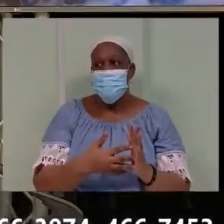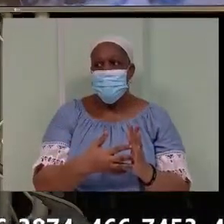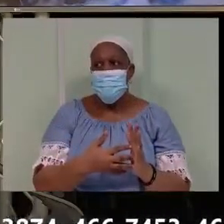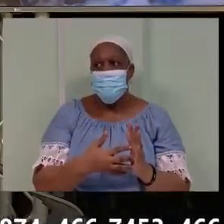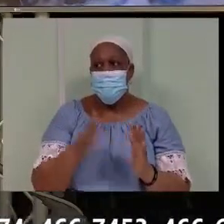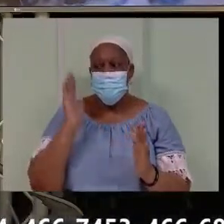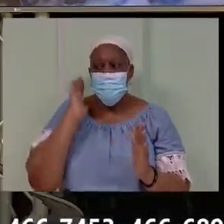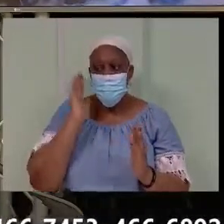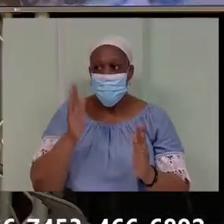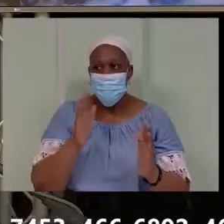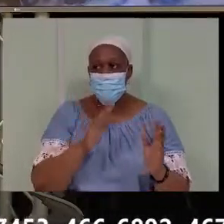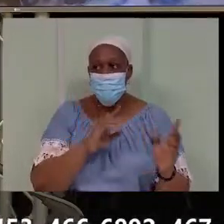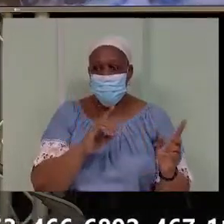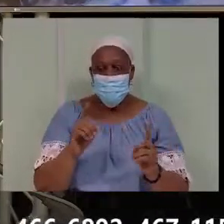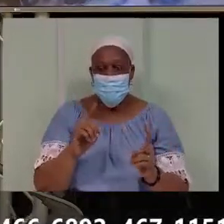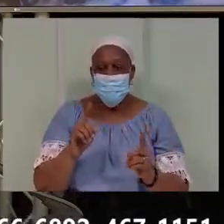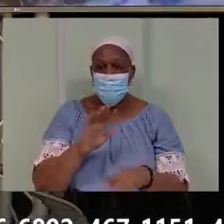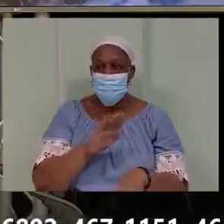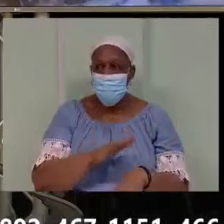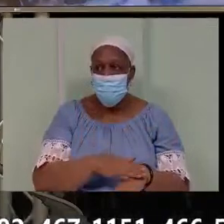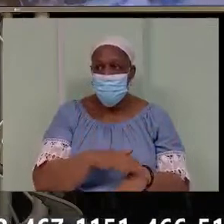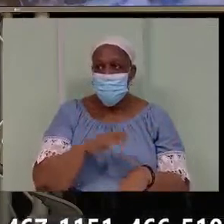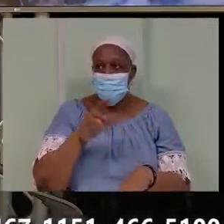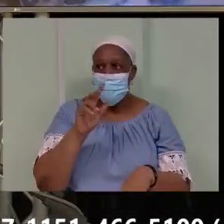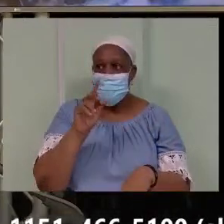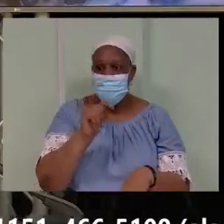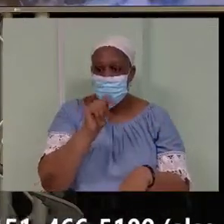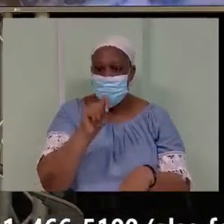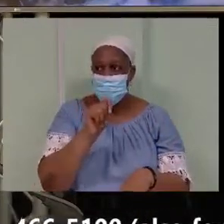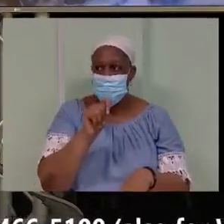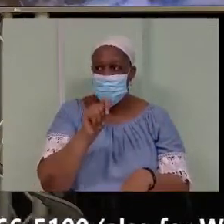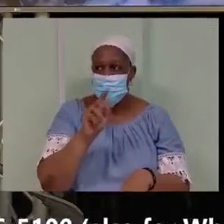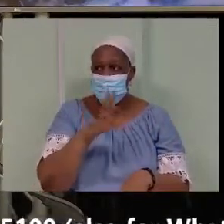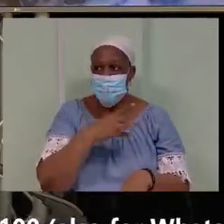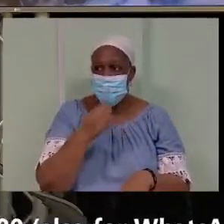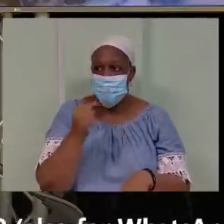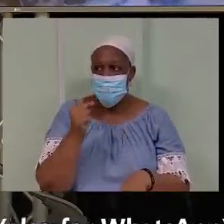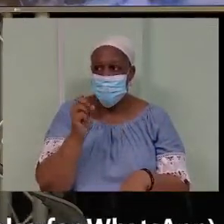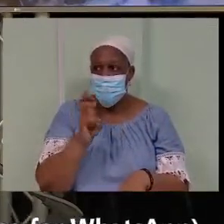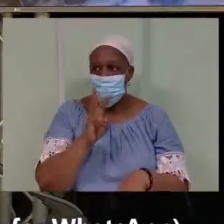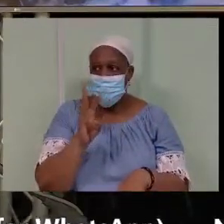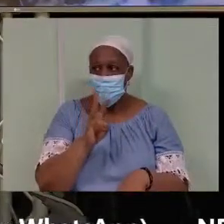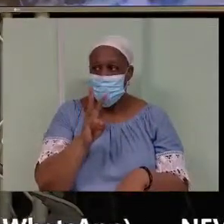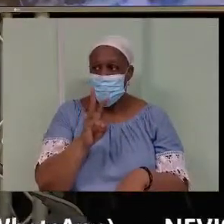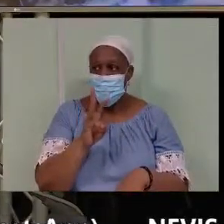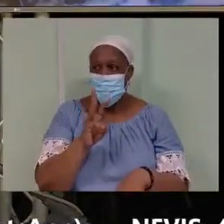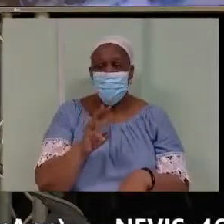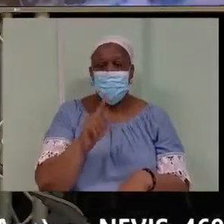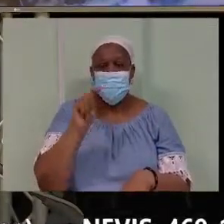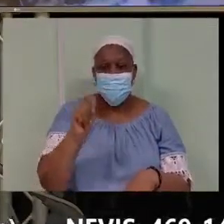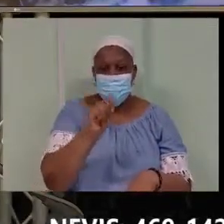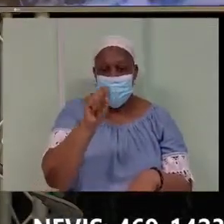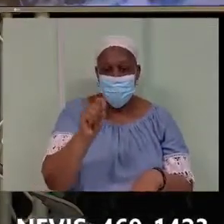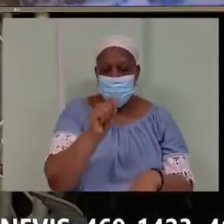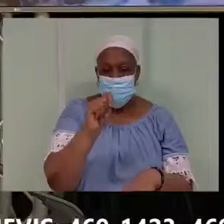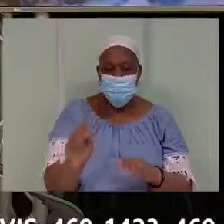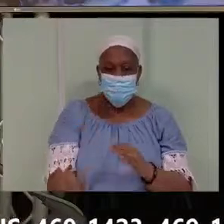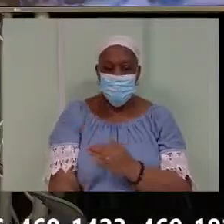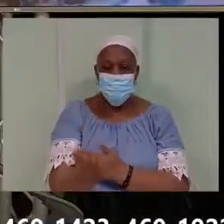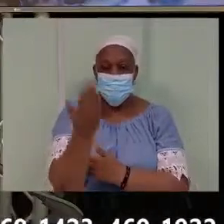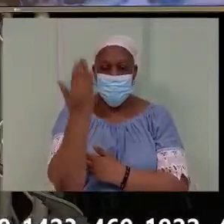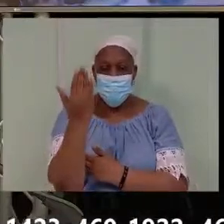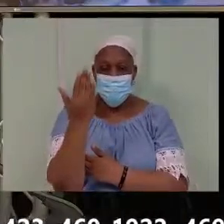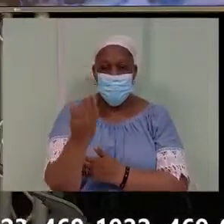will be completed on those days. On Tuesday, the AM, it's English B